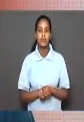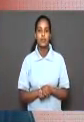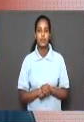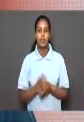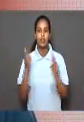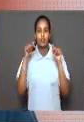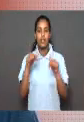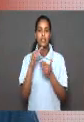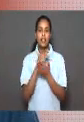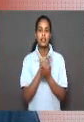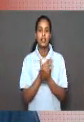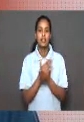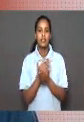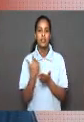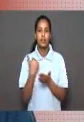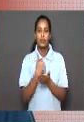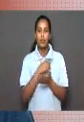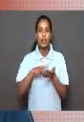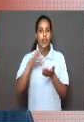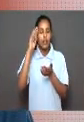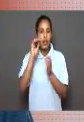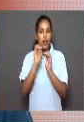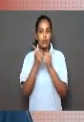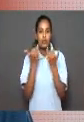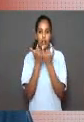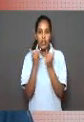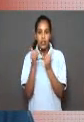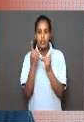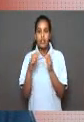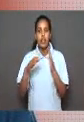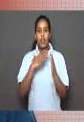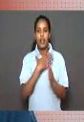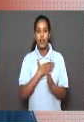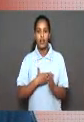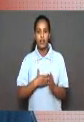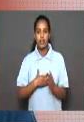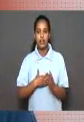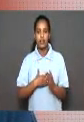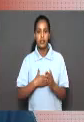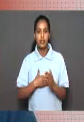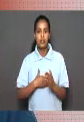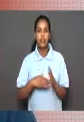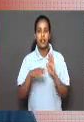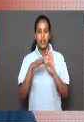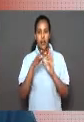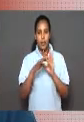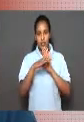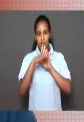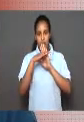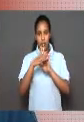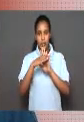In today's lesson, we learned how to classify the elements as being